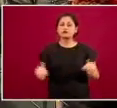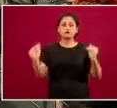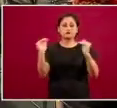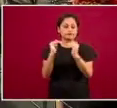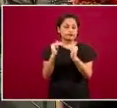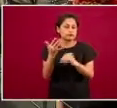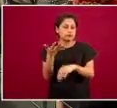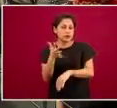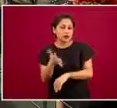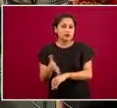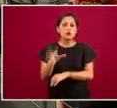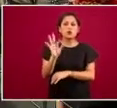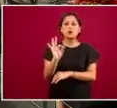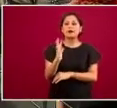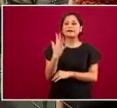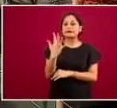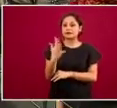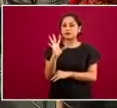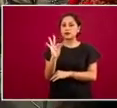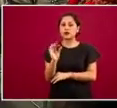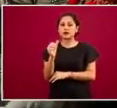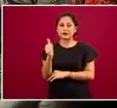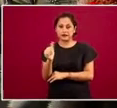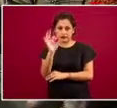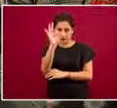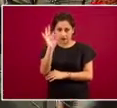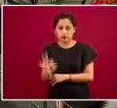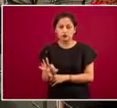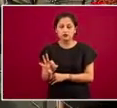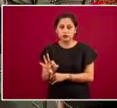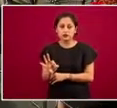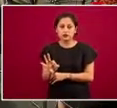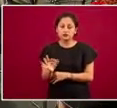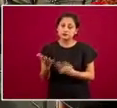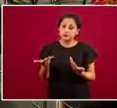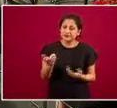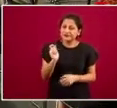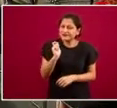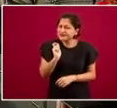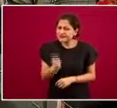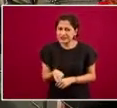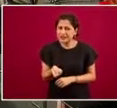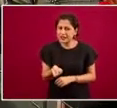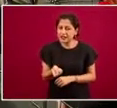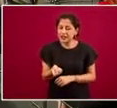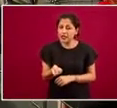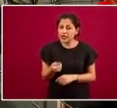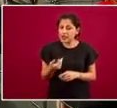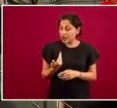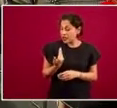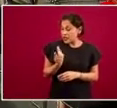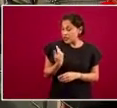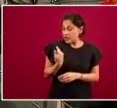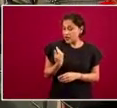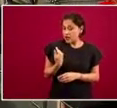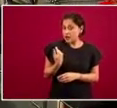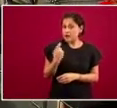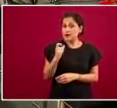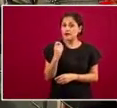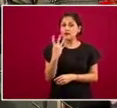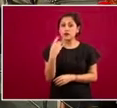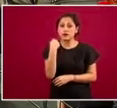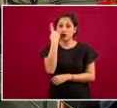have virtually the same percentages. They have 45, 46%.